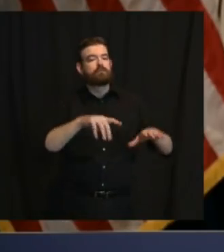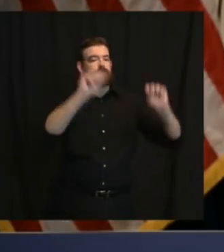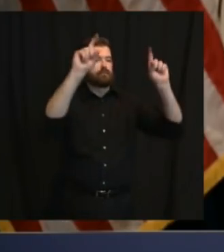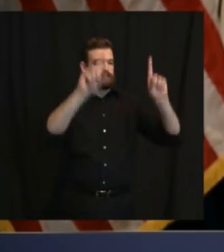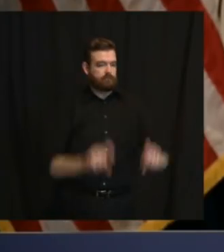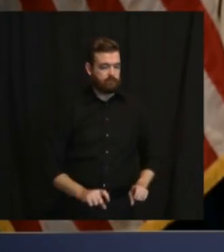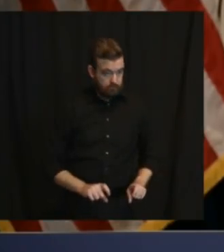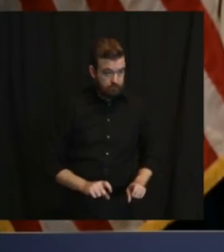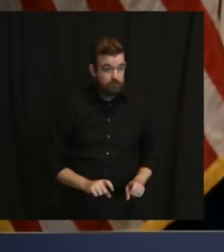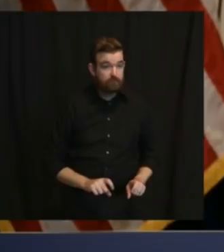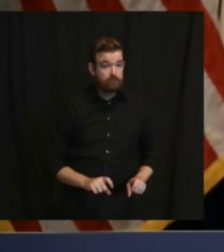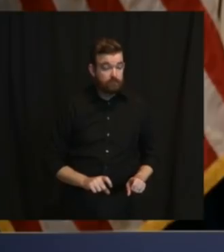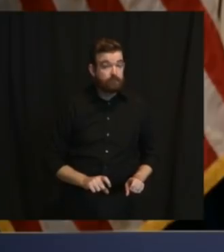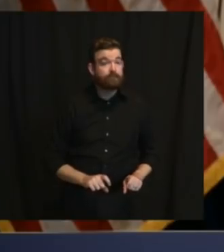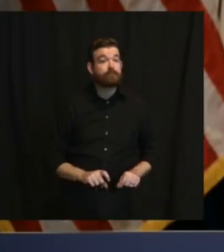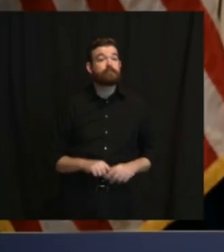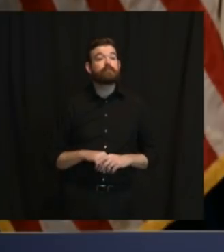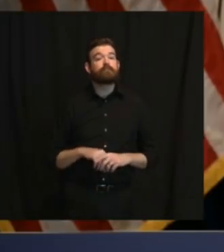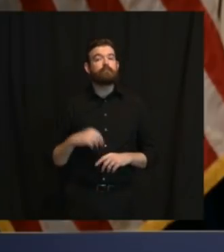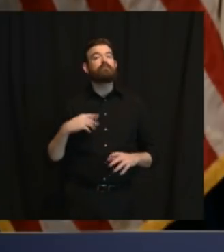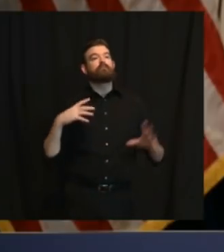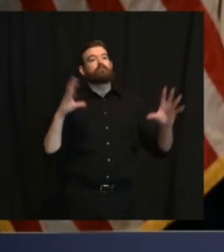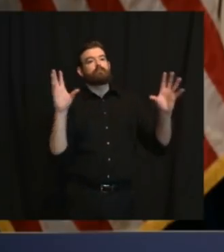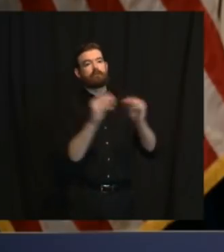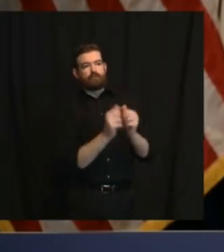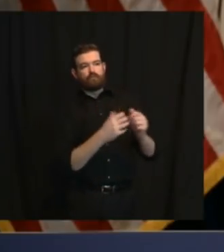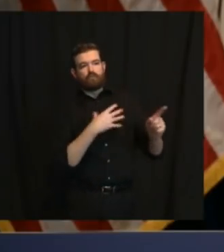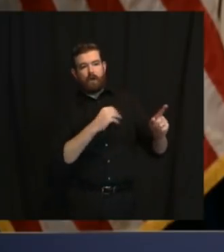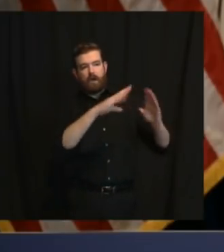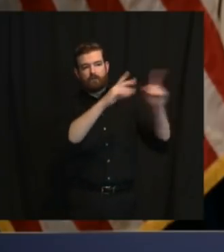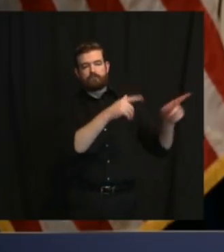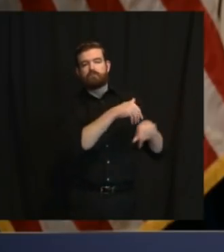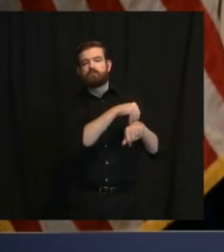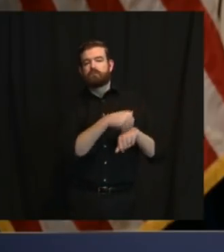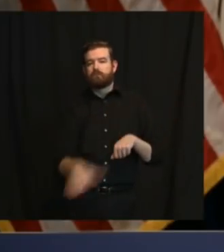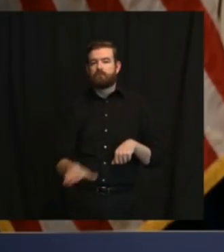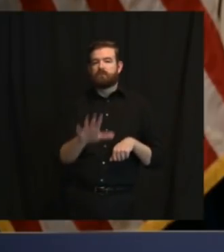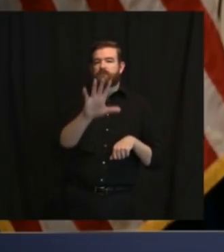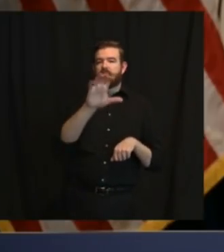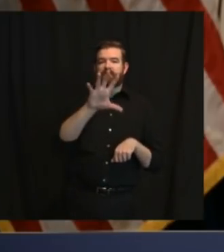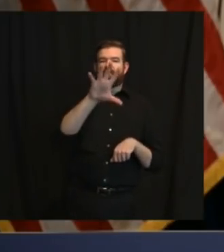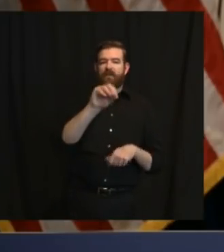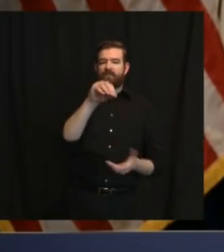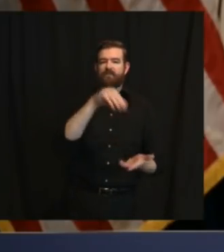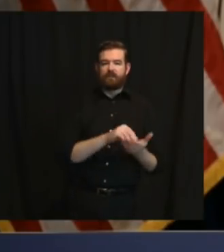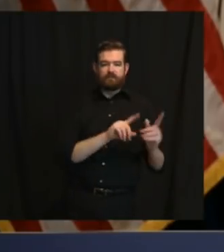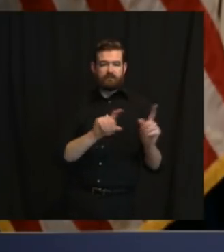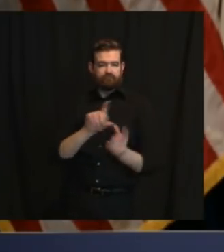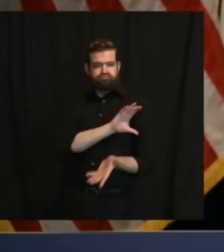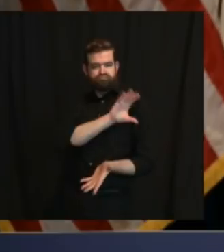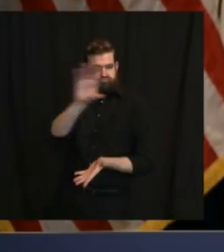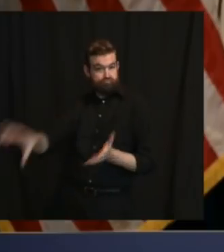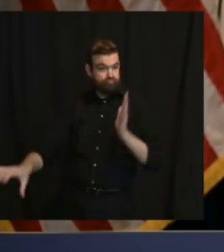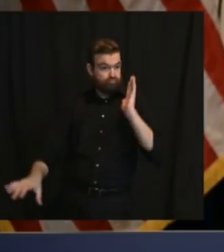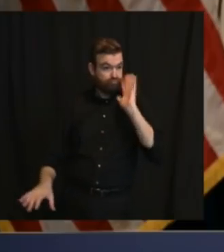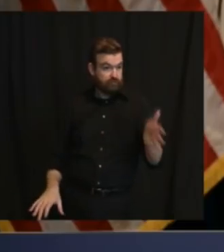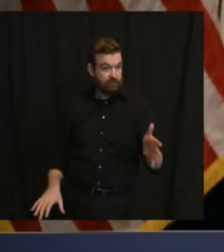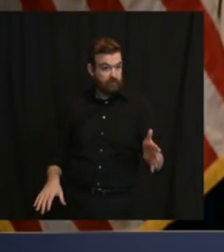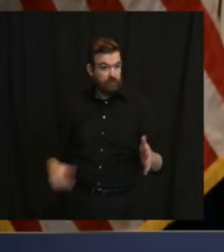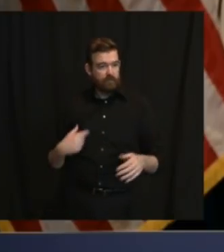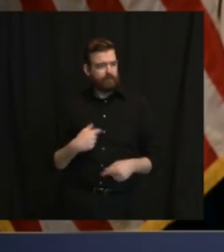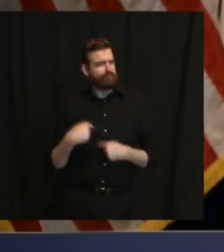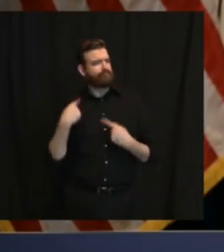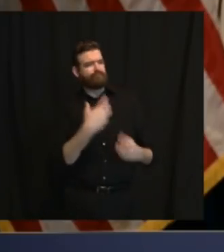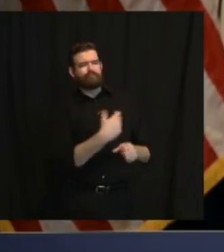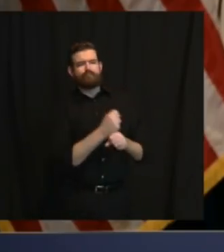be sending 550,000 tests, I understand that only 35,000 have arrived so far. Do you know why that is, and is that your expectation? Did you expect